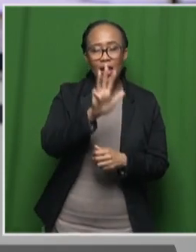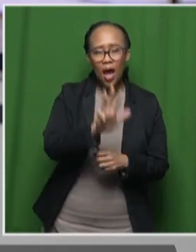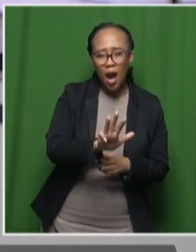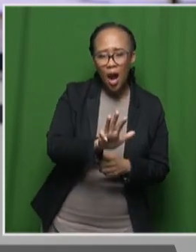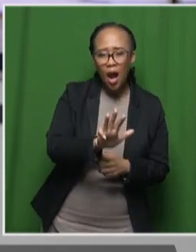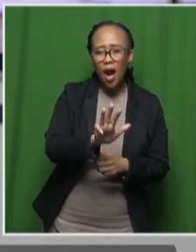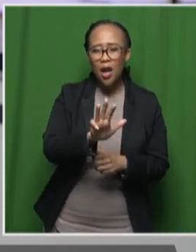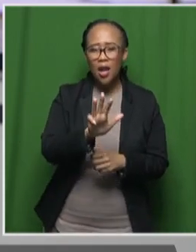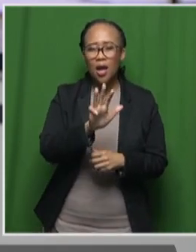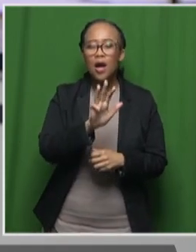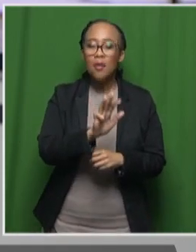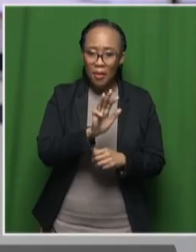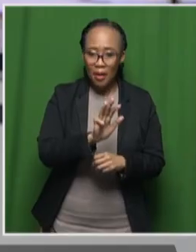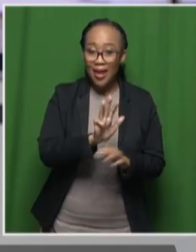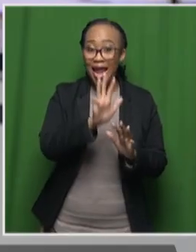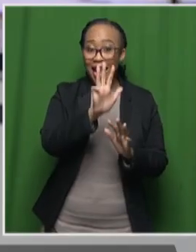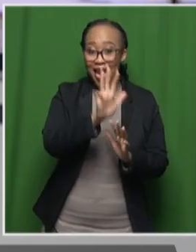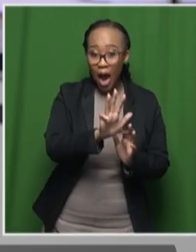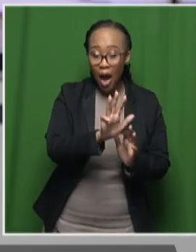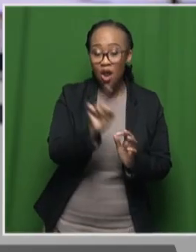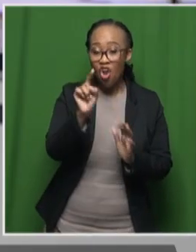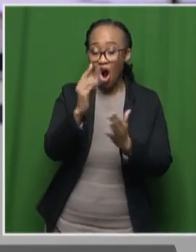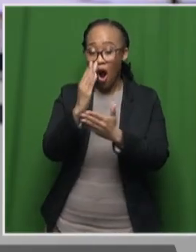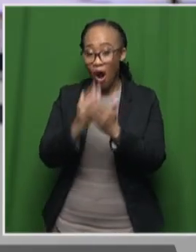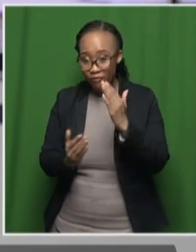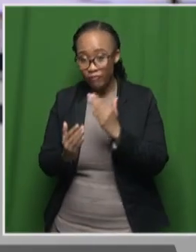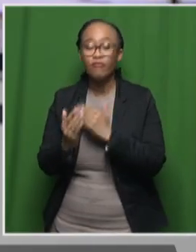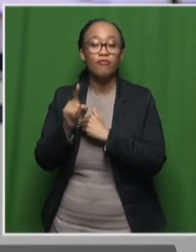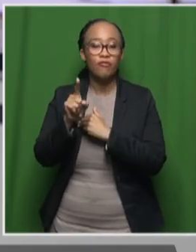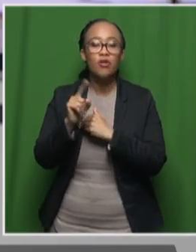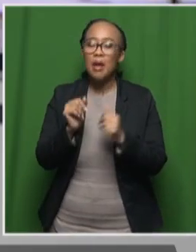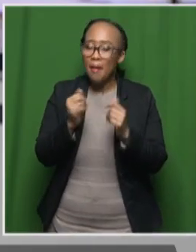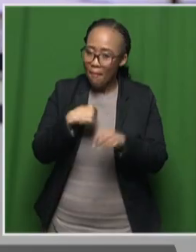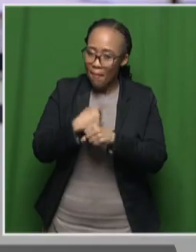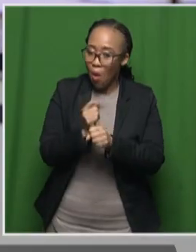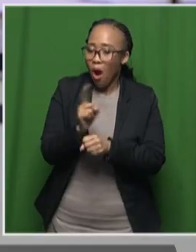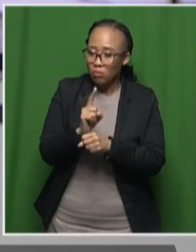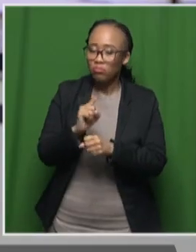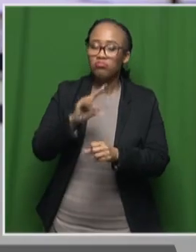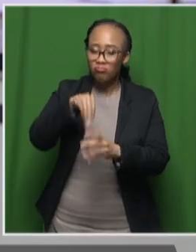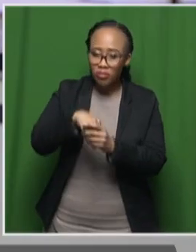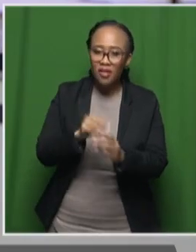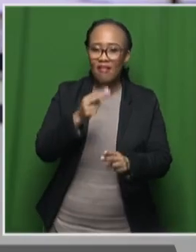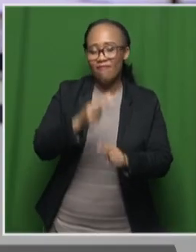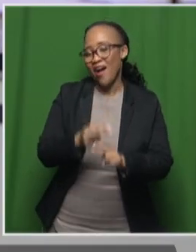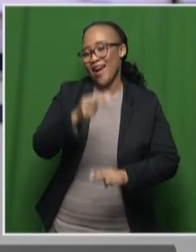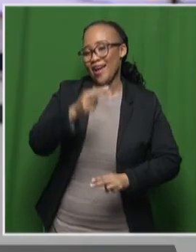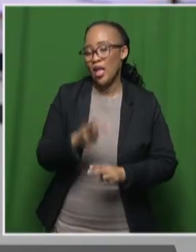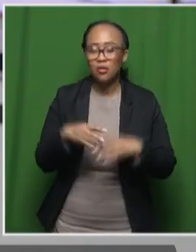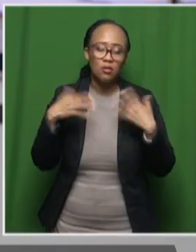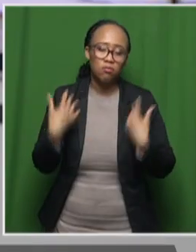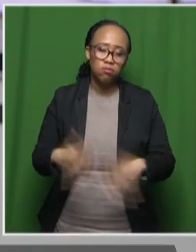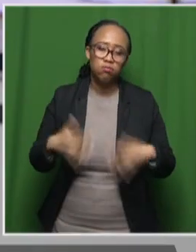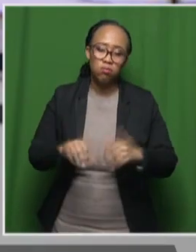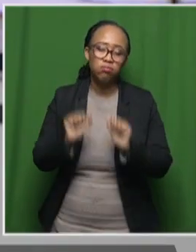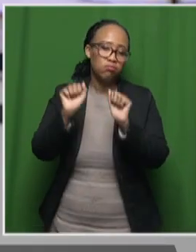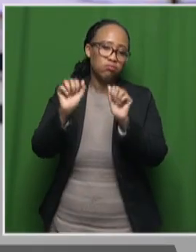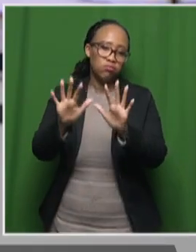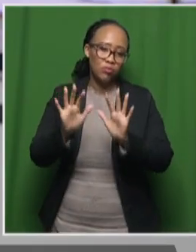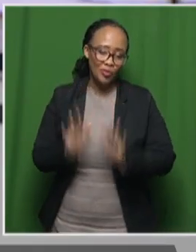9.5 out of 10 times makes a final. Imagine. And he missed the final. I mean, that was, for a 20-year-old, that's incredible. That's the talent we've got coming